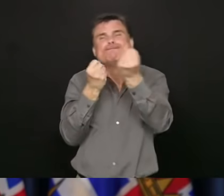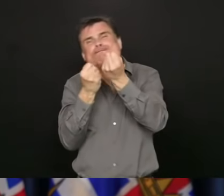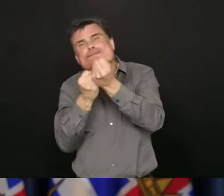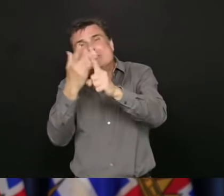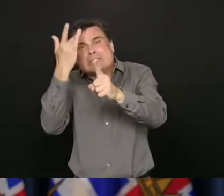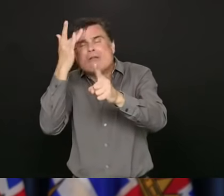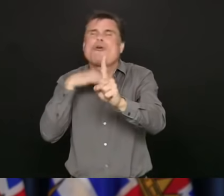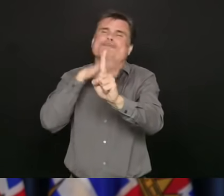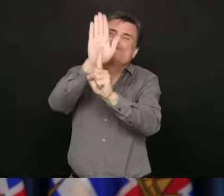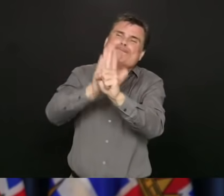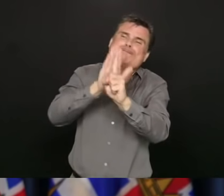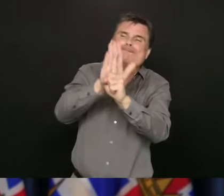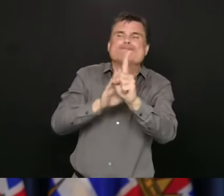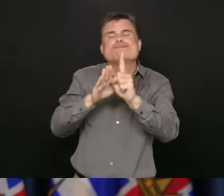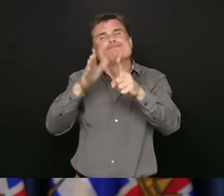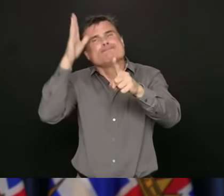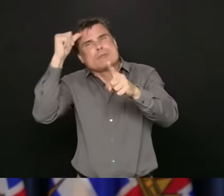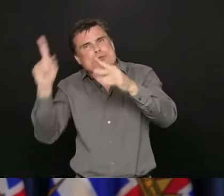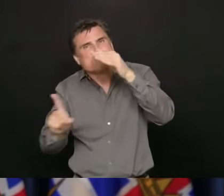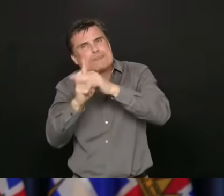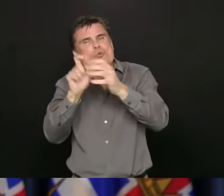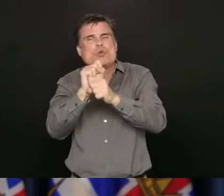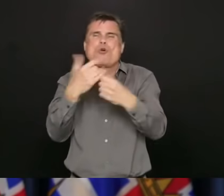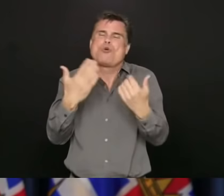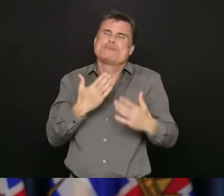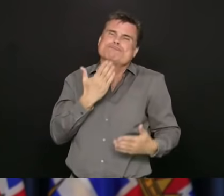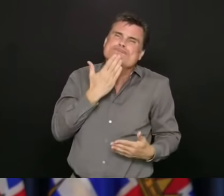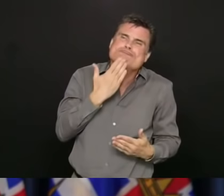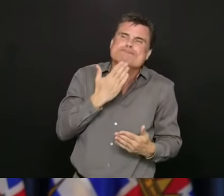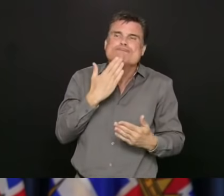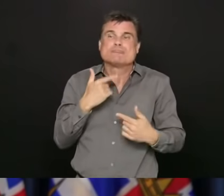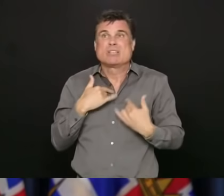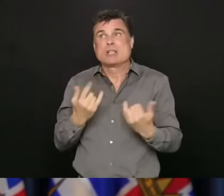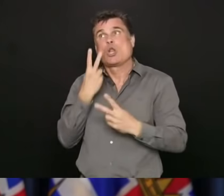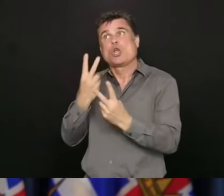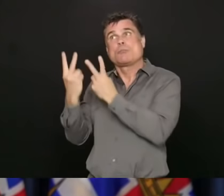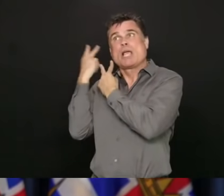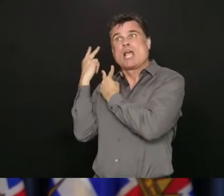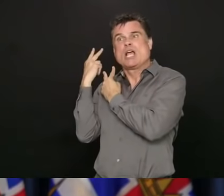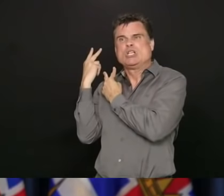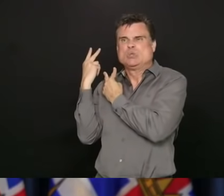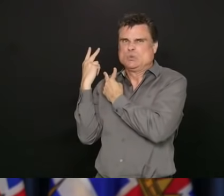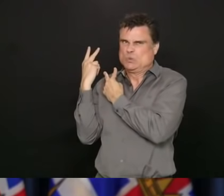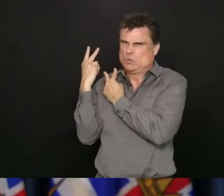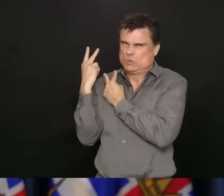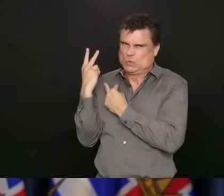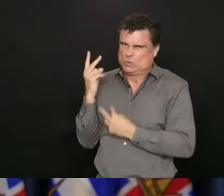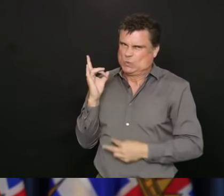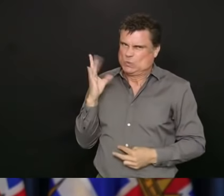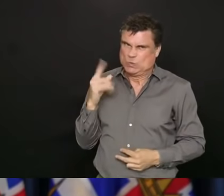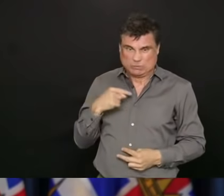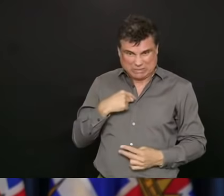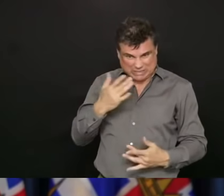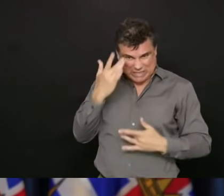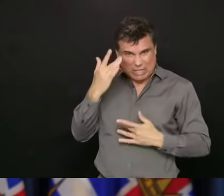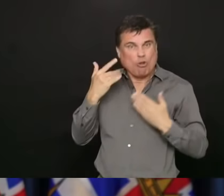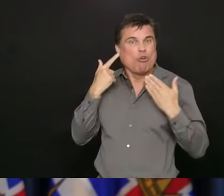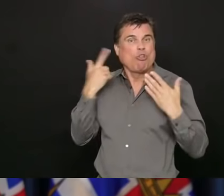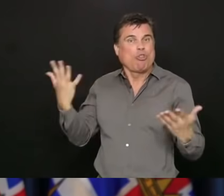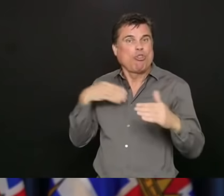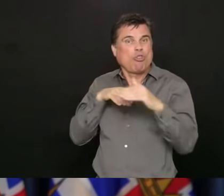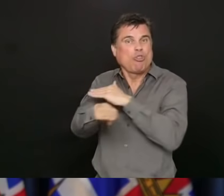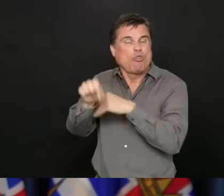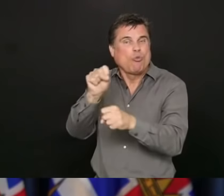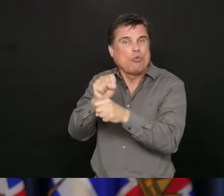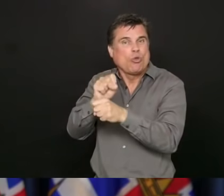We need to do it with industry. We need to do it with WorkSafe. That's one option that we've explored, and I think that might be the best one. But we have a number